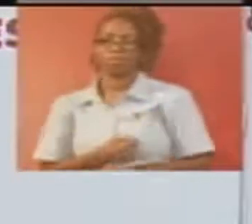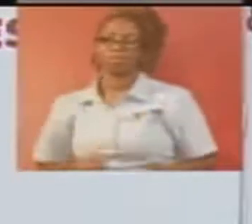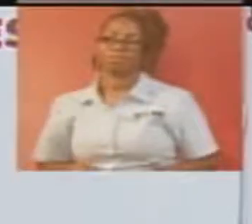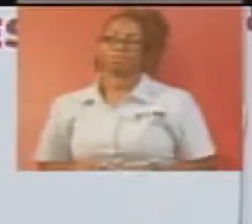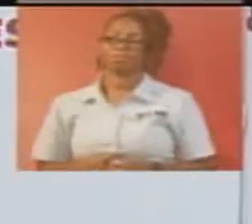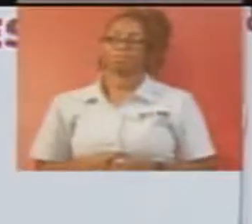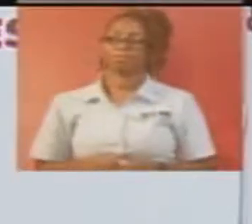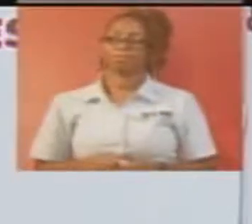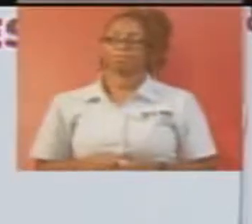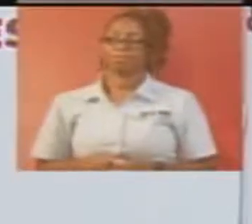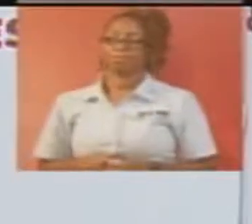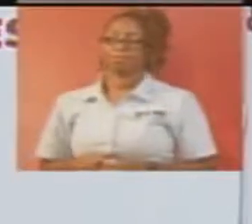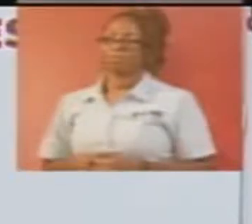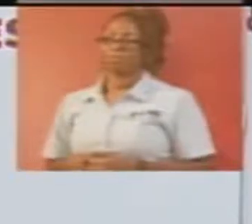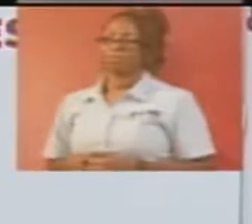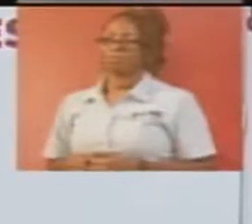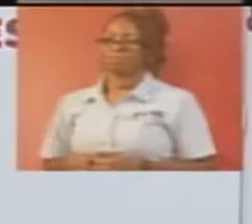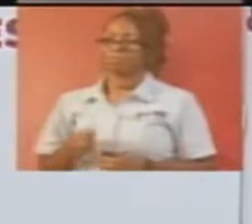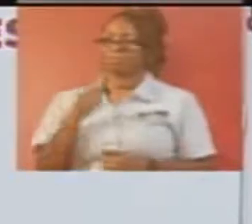as well.